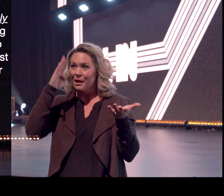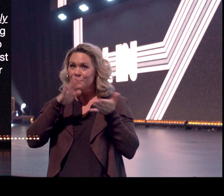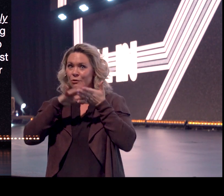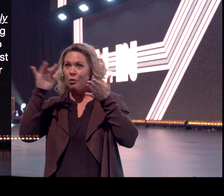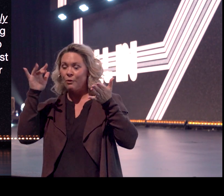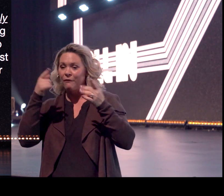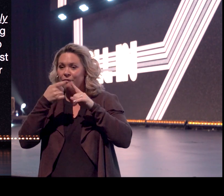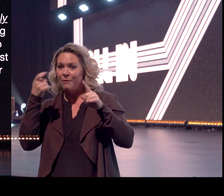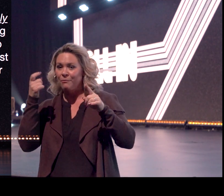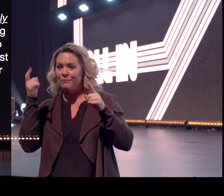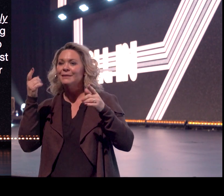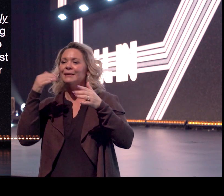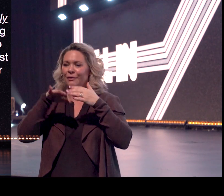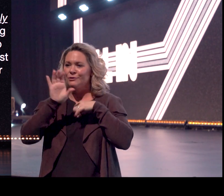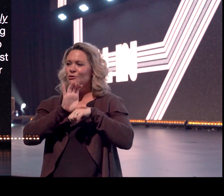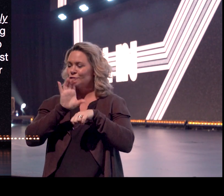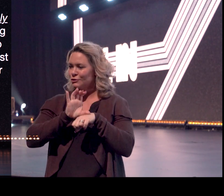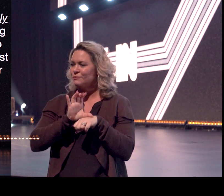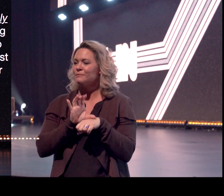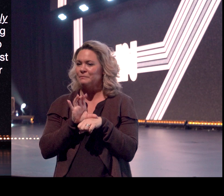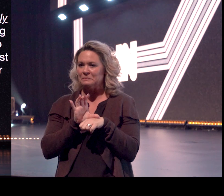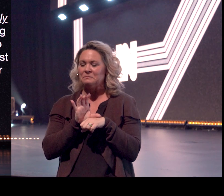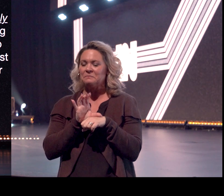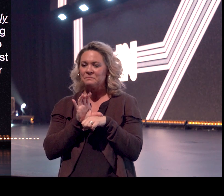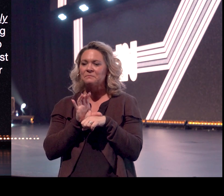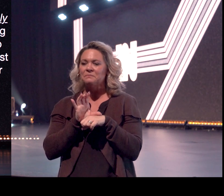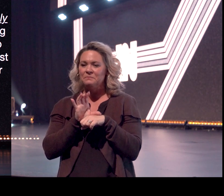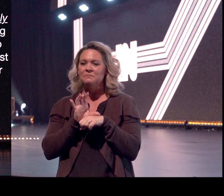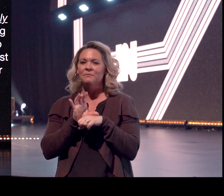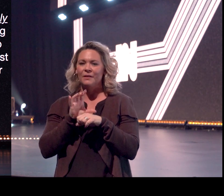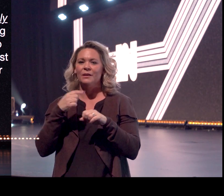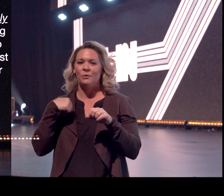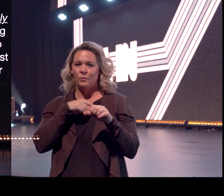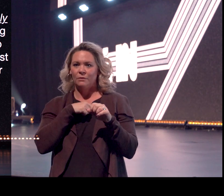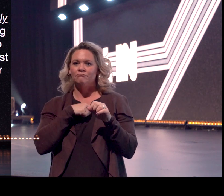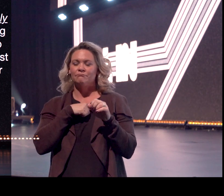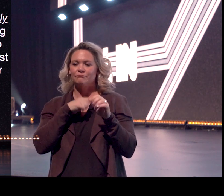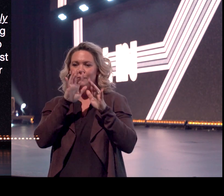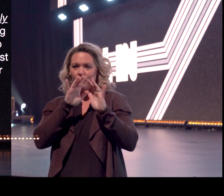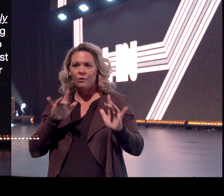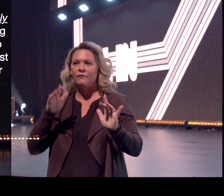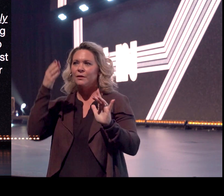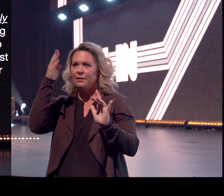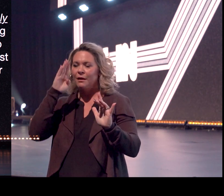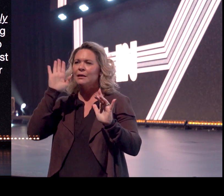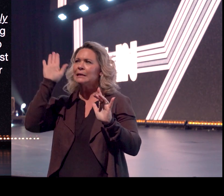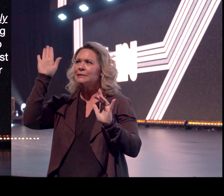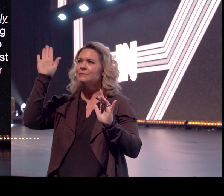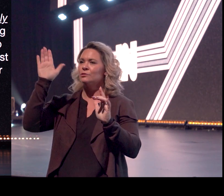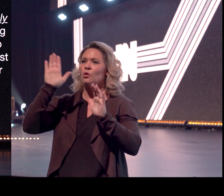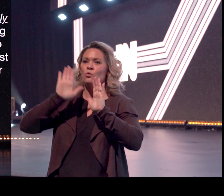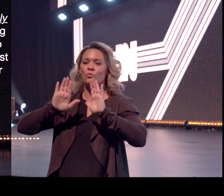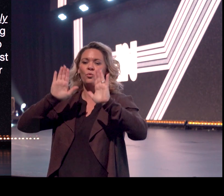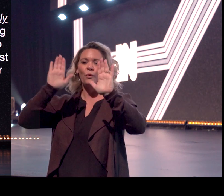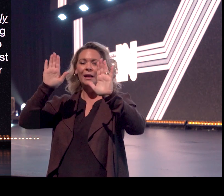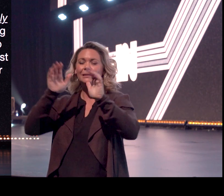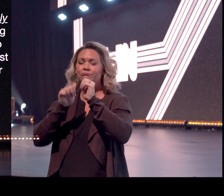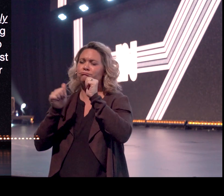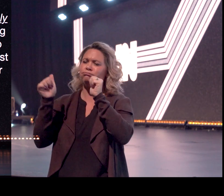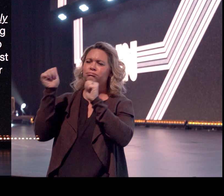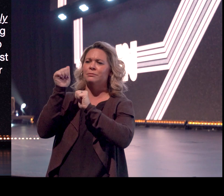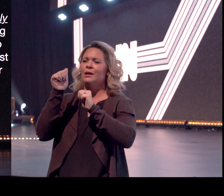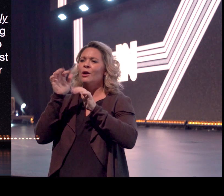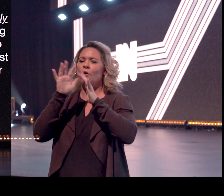it out loud. Say it out loud. Where's God get the glory? In the church. Which means God's greatest